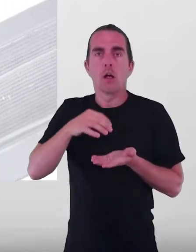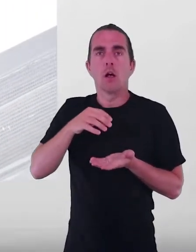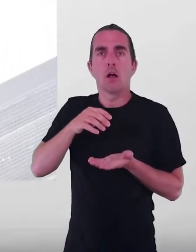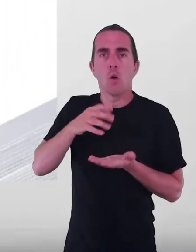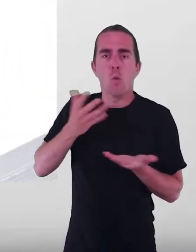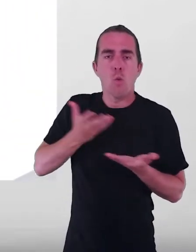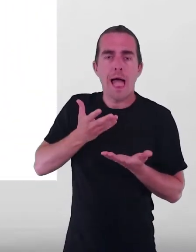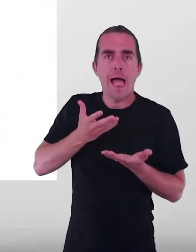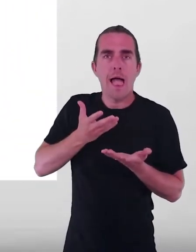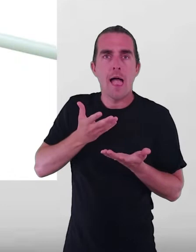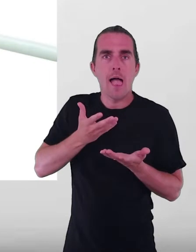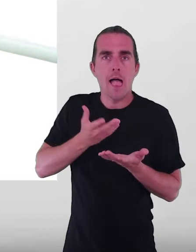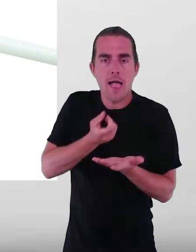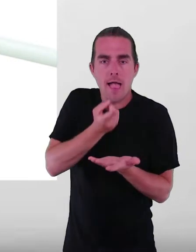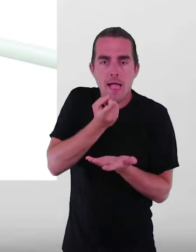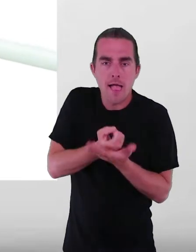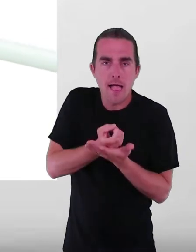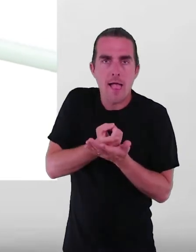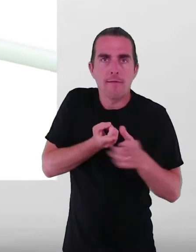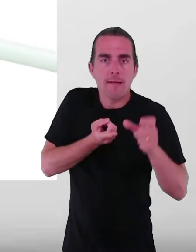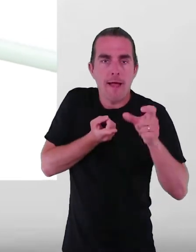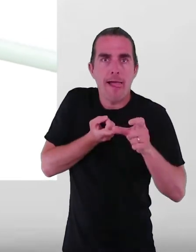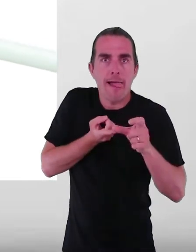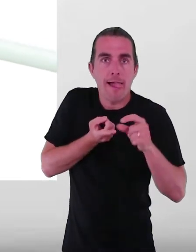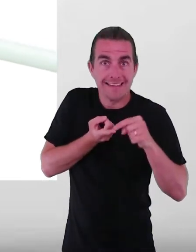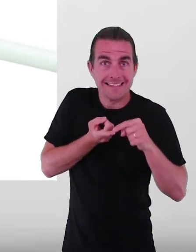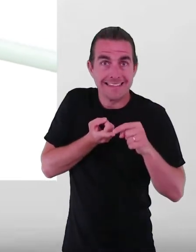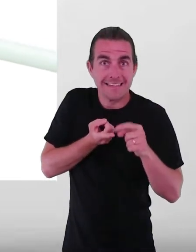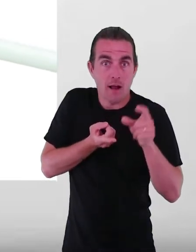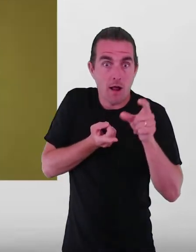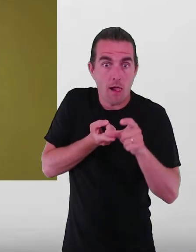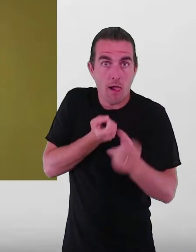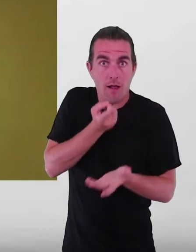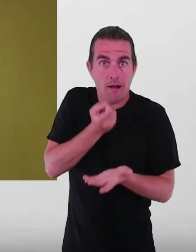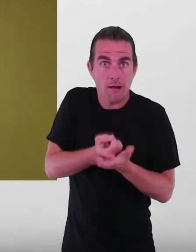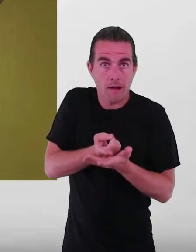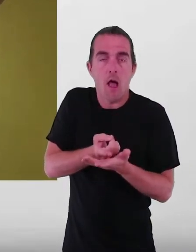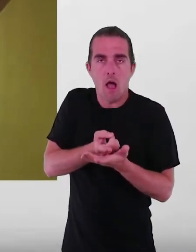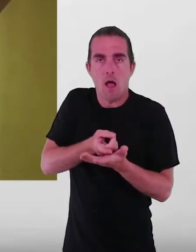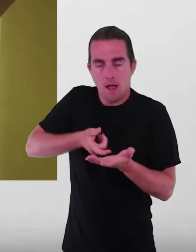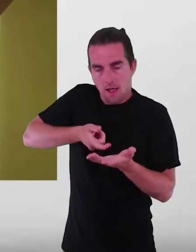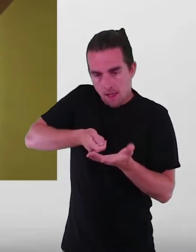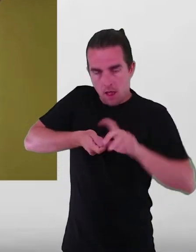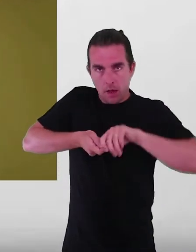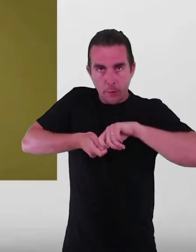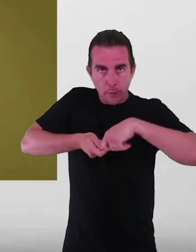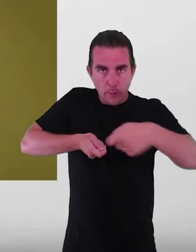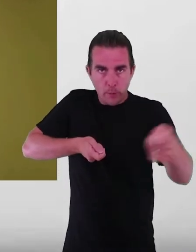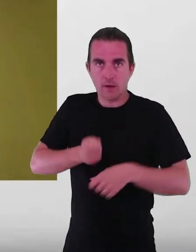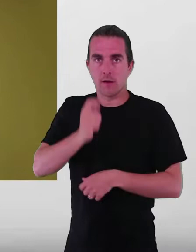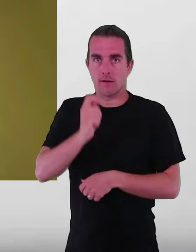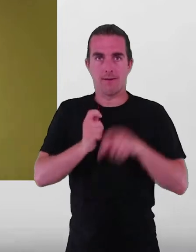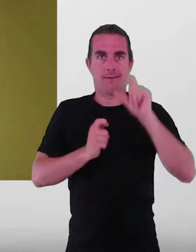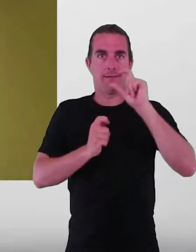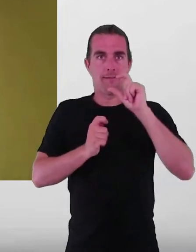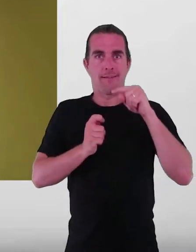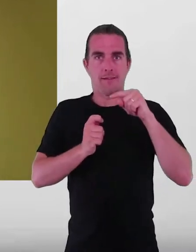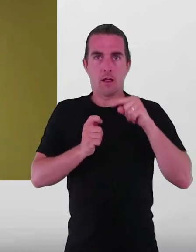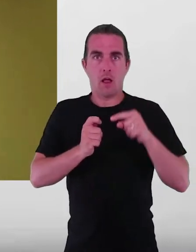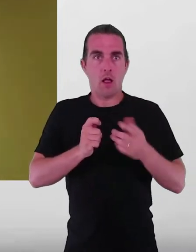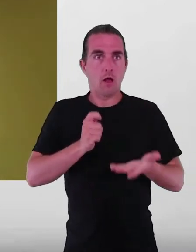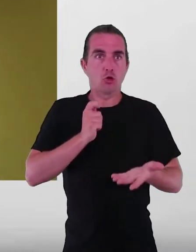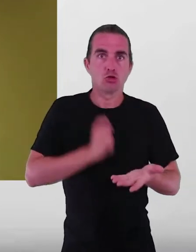wrapper. Identify the soft fabric tip of the swab. Peel open the swab package and gently take out the swab.